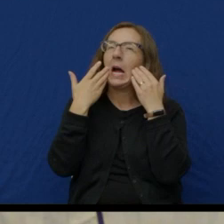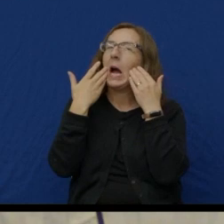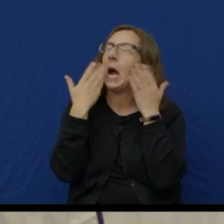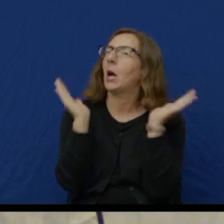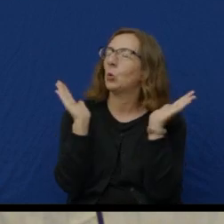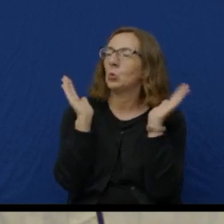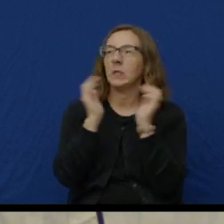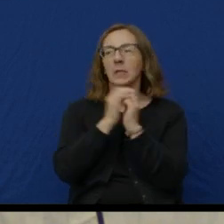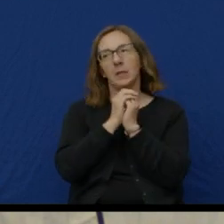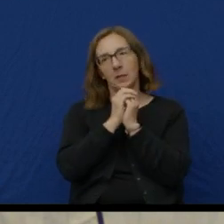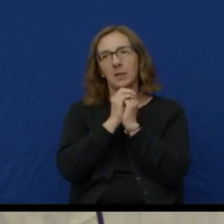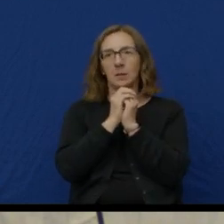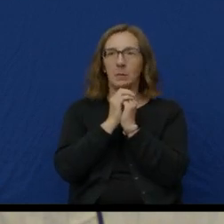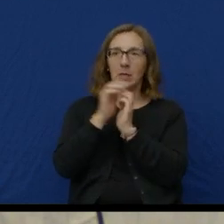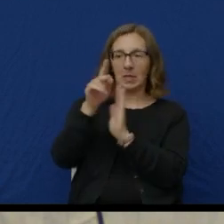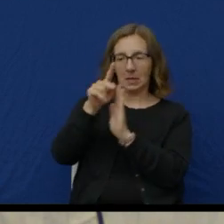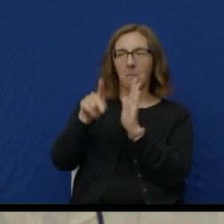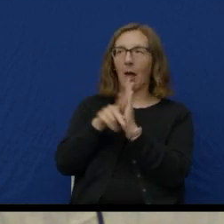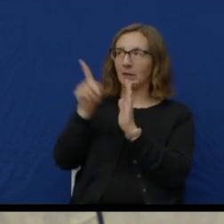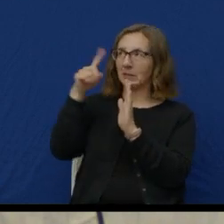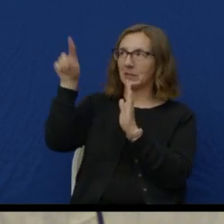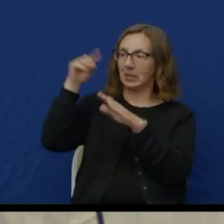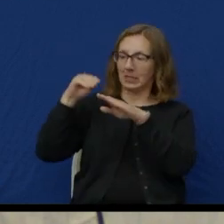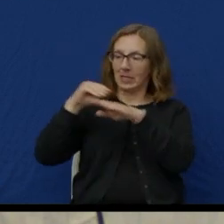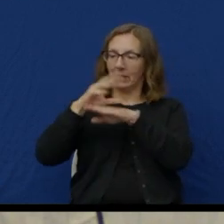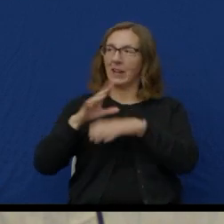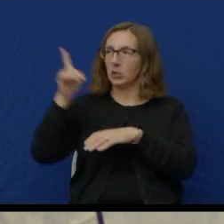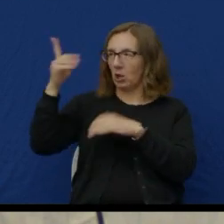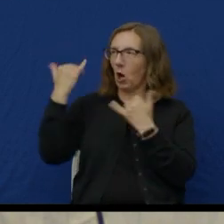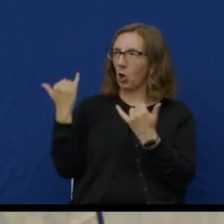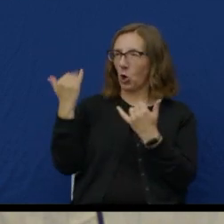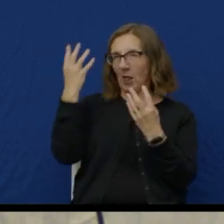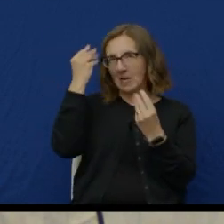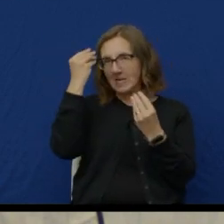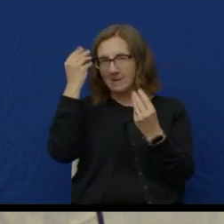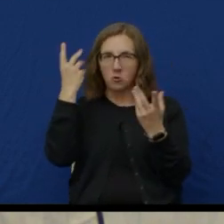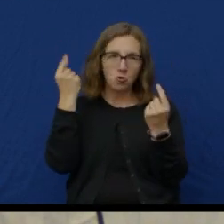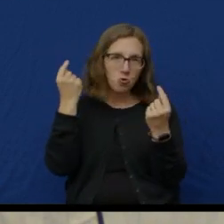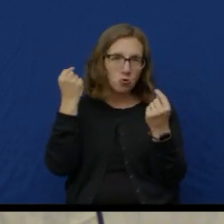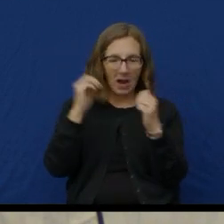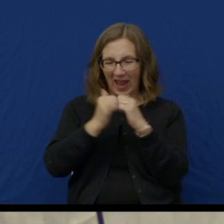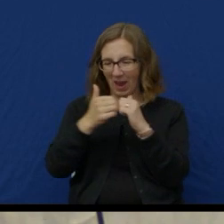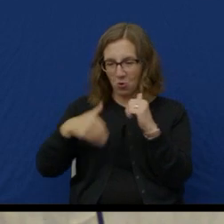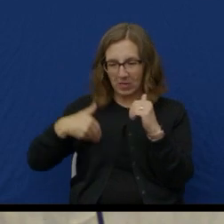that's something that the policy advisors are currently working on. So hopefully in the next